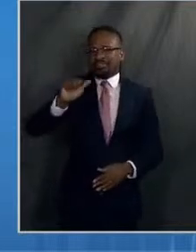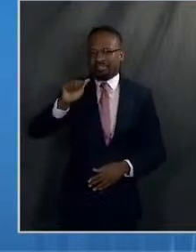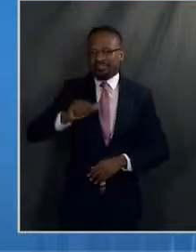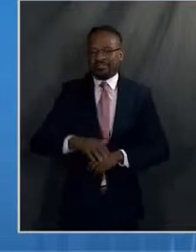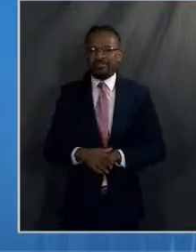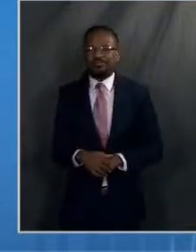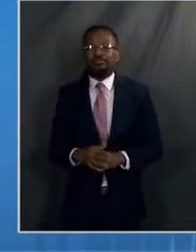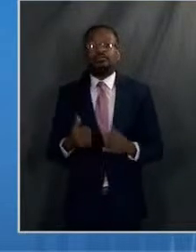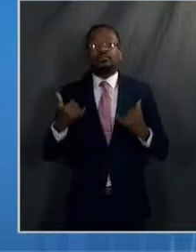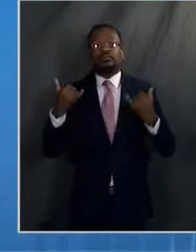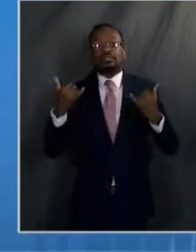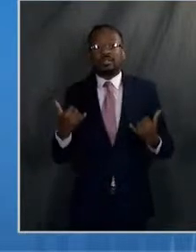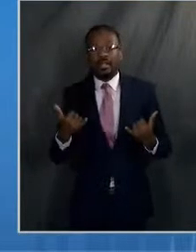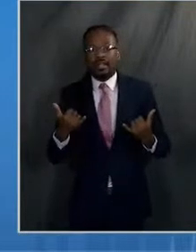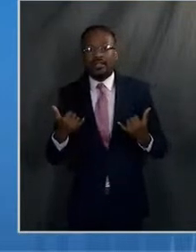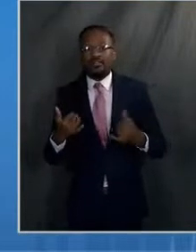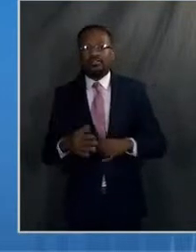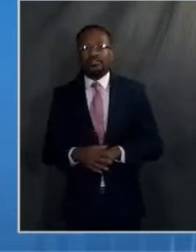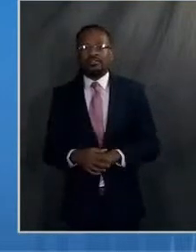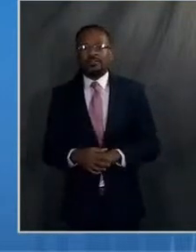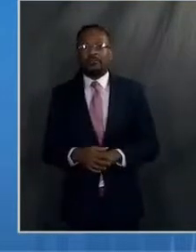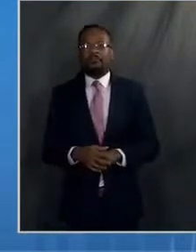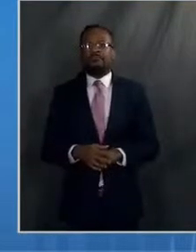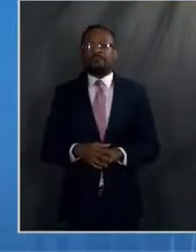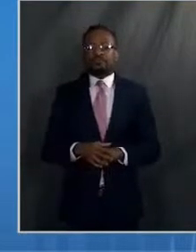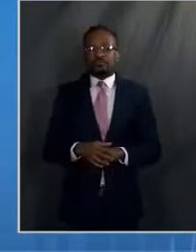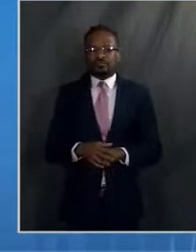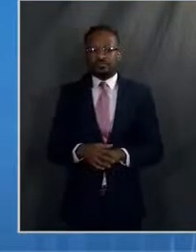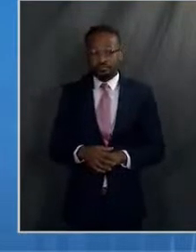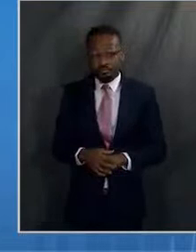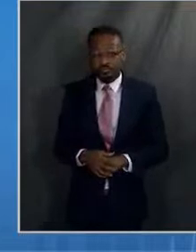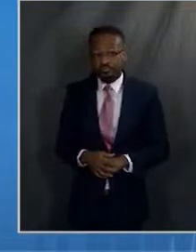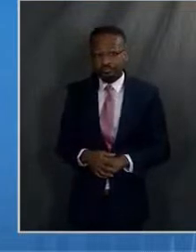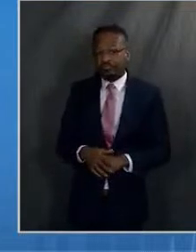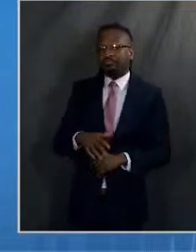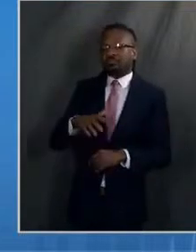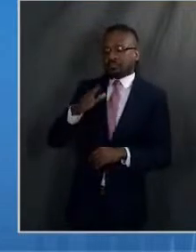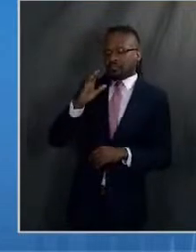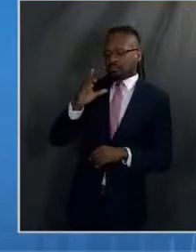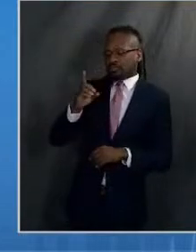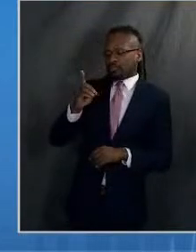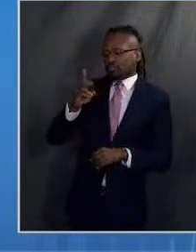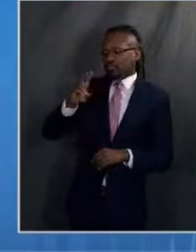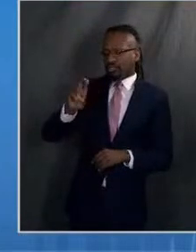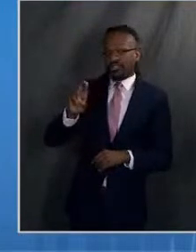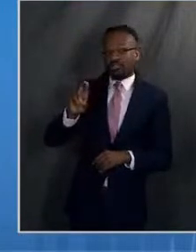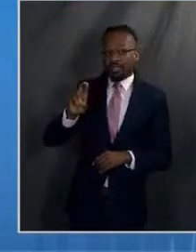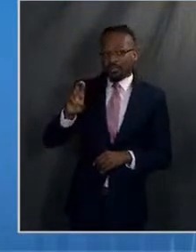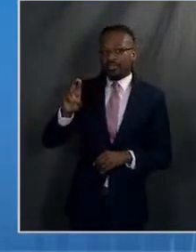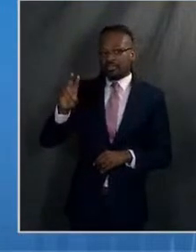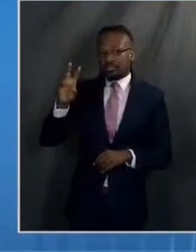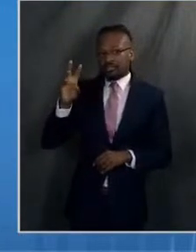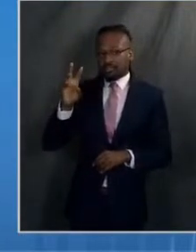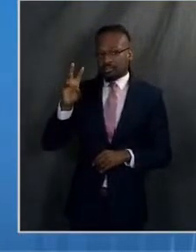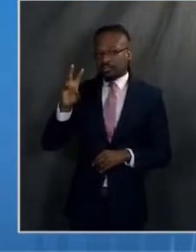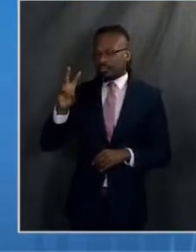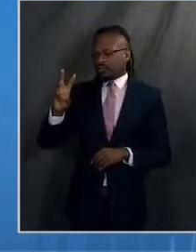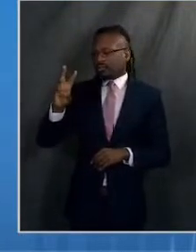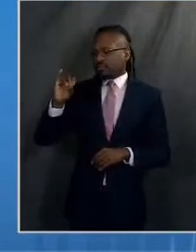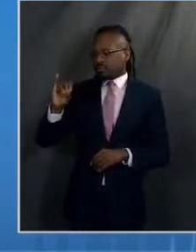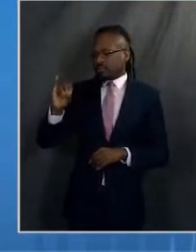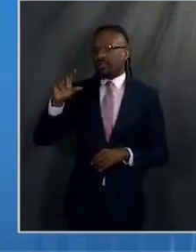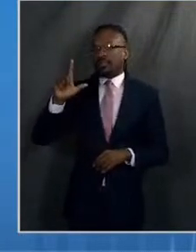Now let me turn to Dr. Walensky. Dr. Walensky for a state of the pandemic. Dr. Walensky. Thank you very